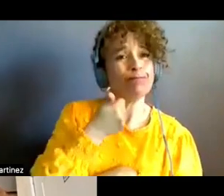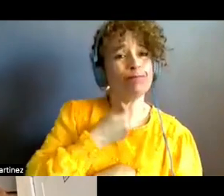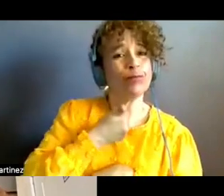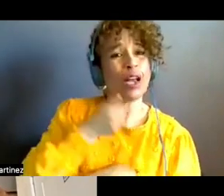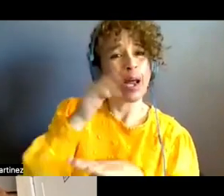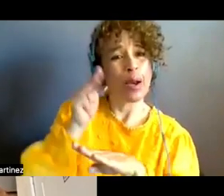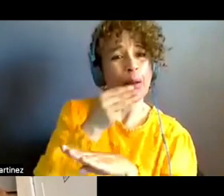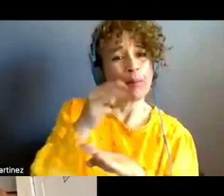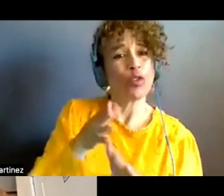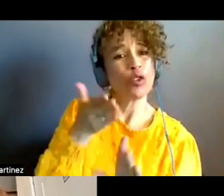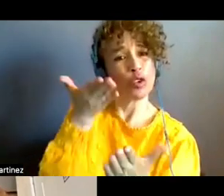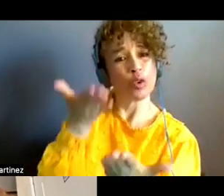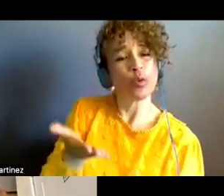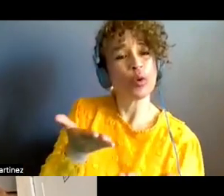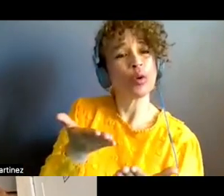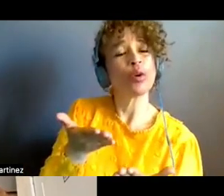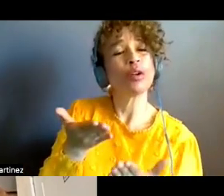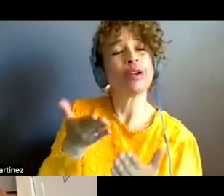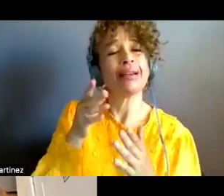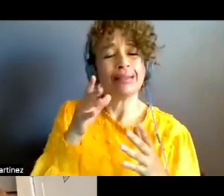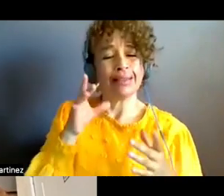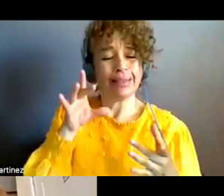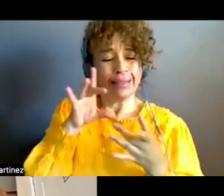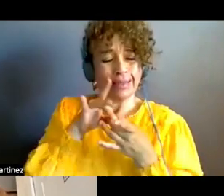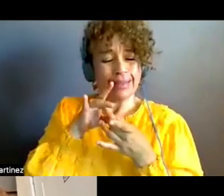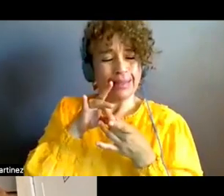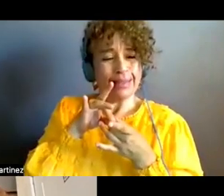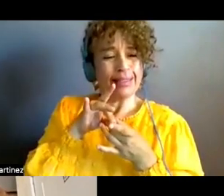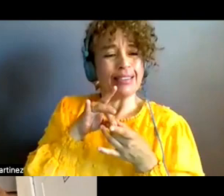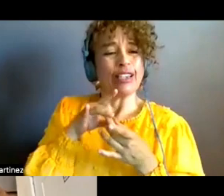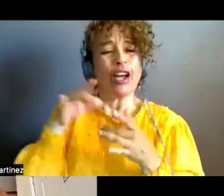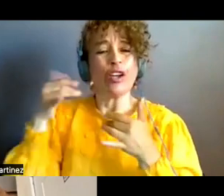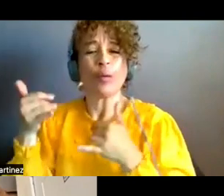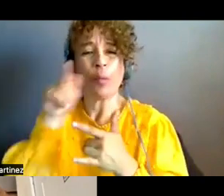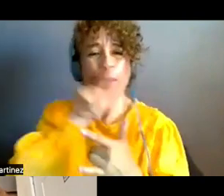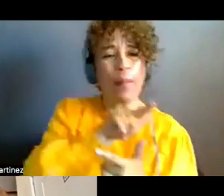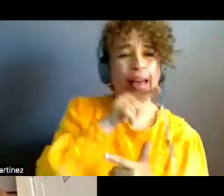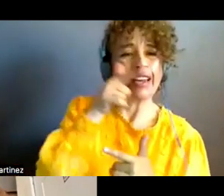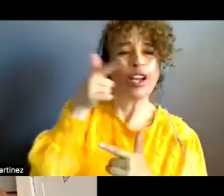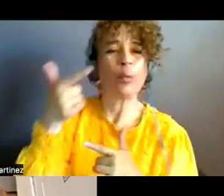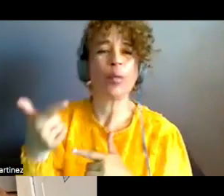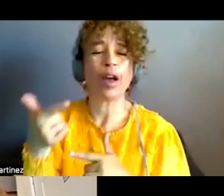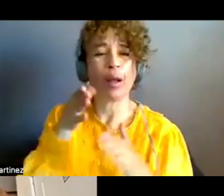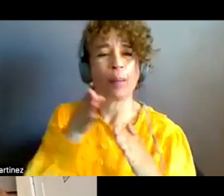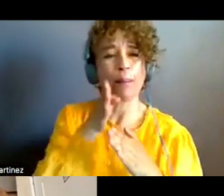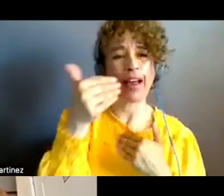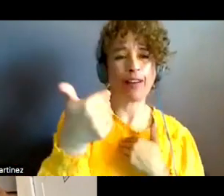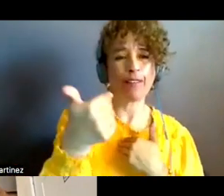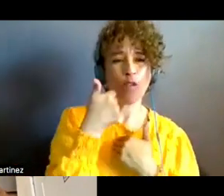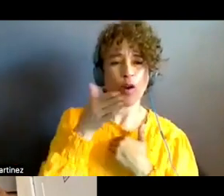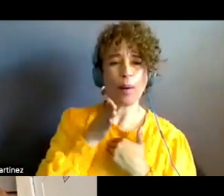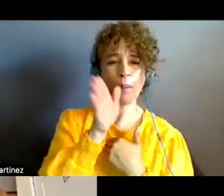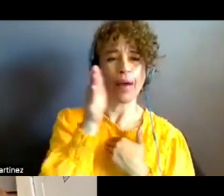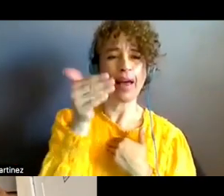musician because there's this intimacy that you get, you play back and forth with them.